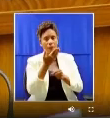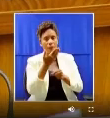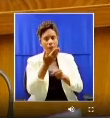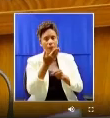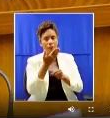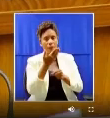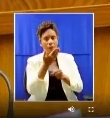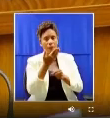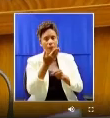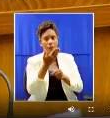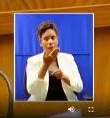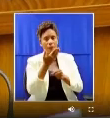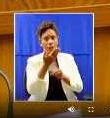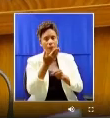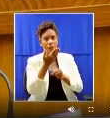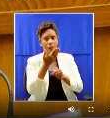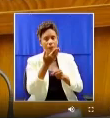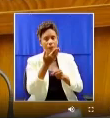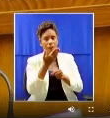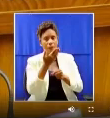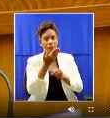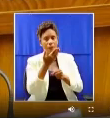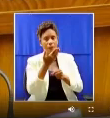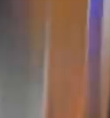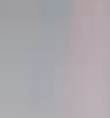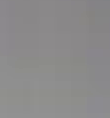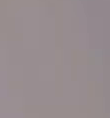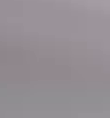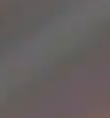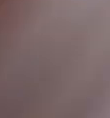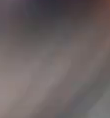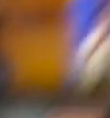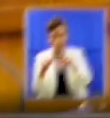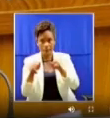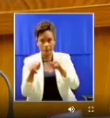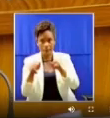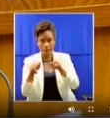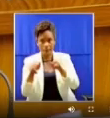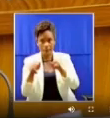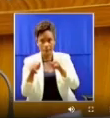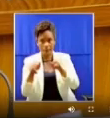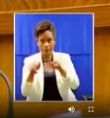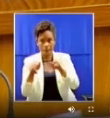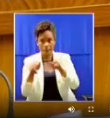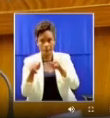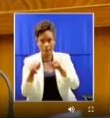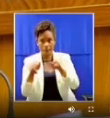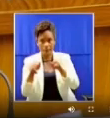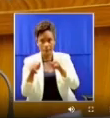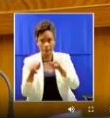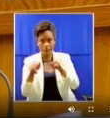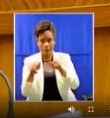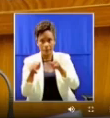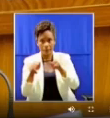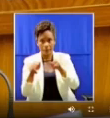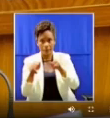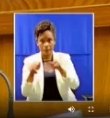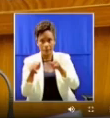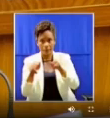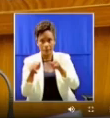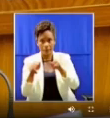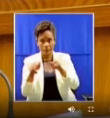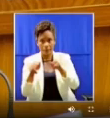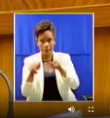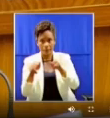reconsider whether or not to throw good money after bad. I would love to be a fly